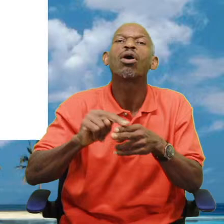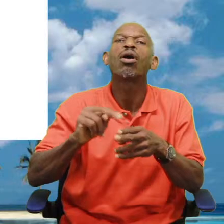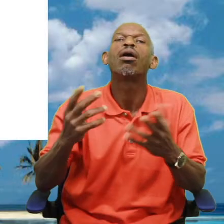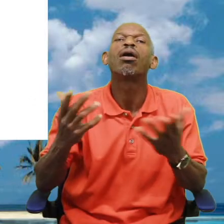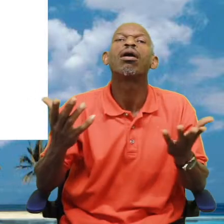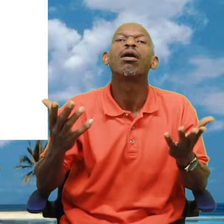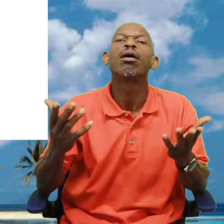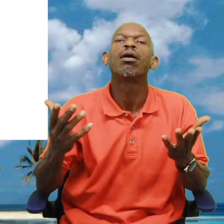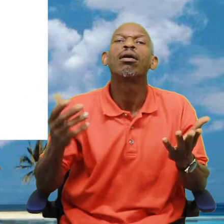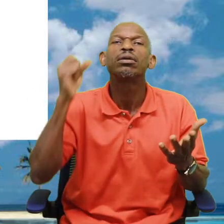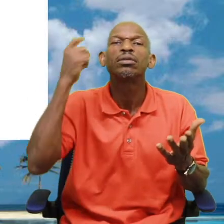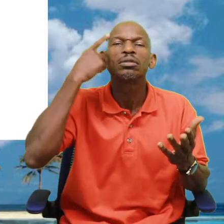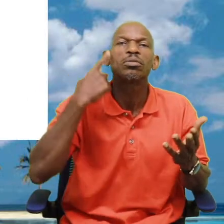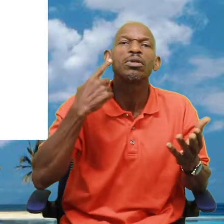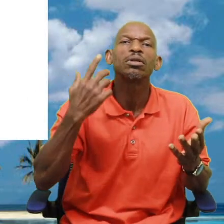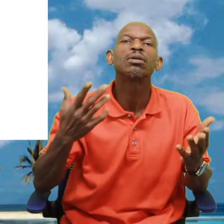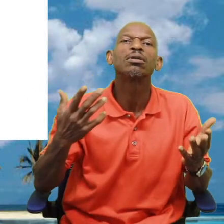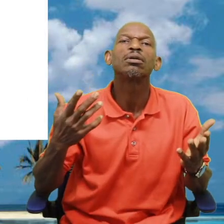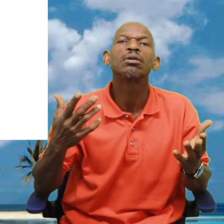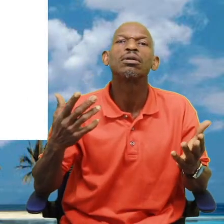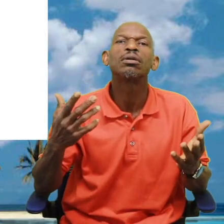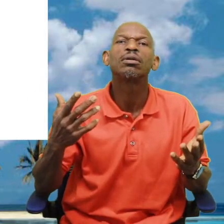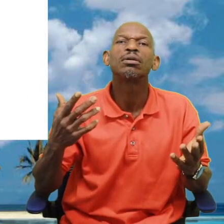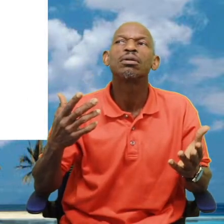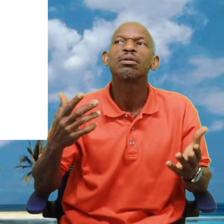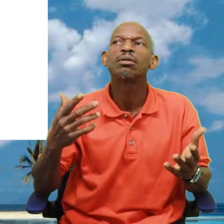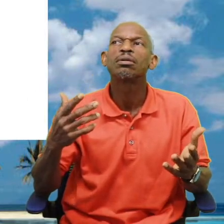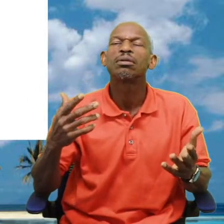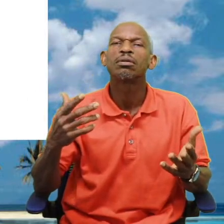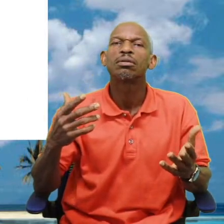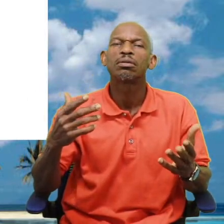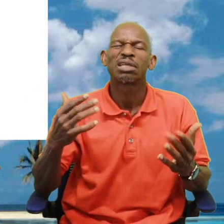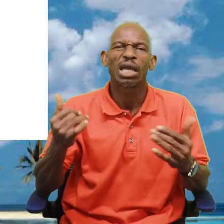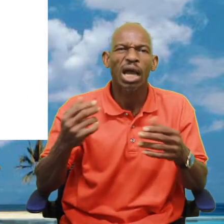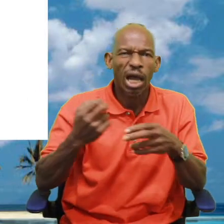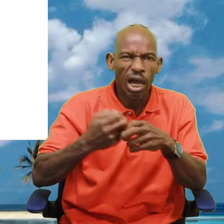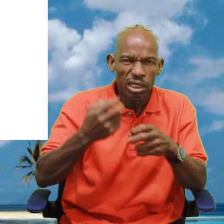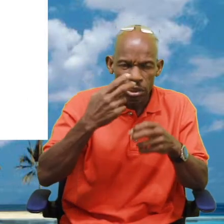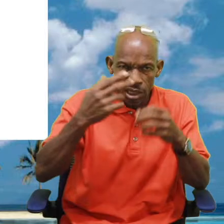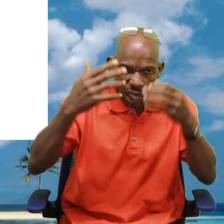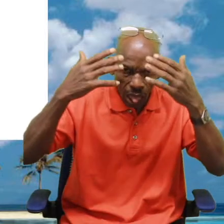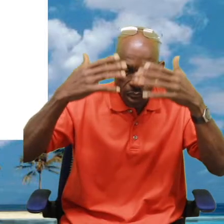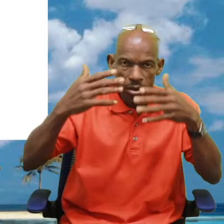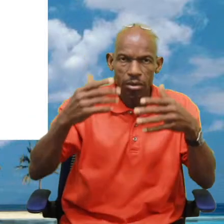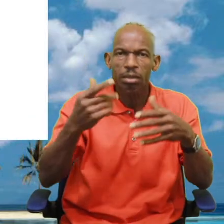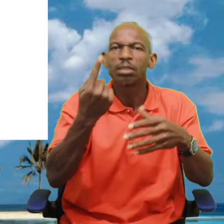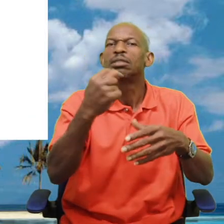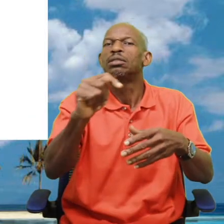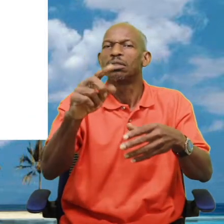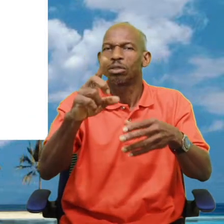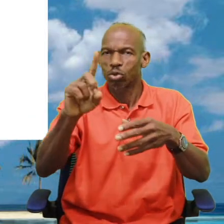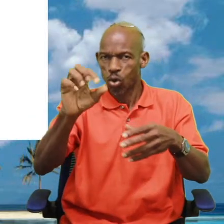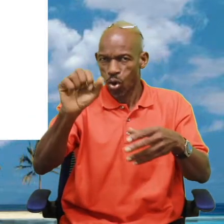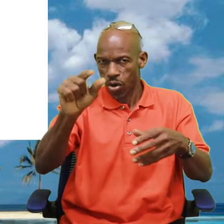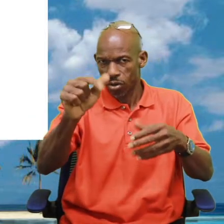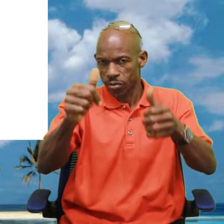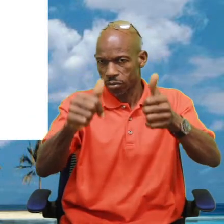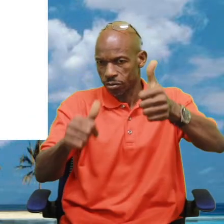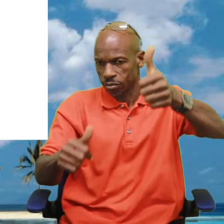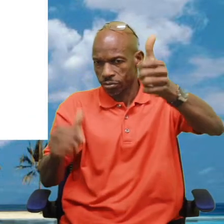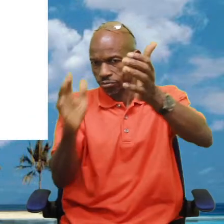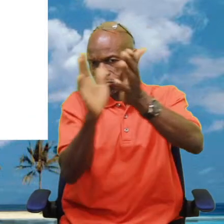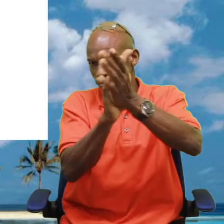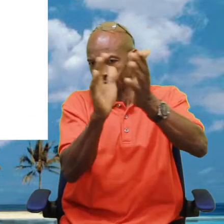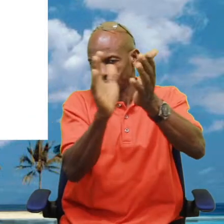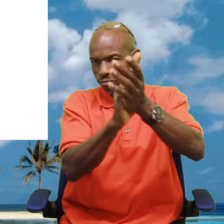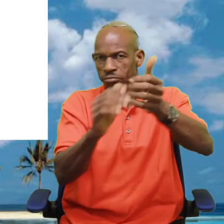Yes, Bricky, you take out your light so it's kind of dark. Right, the dog. The noun remains the